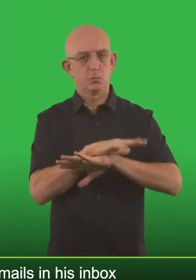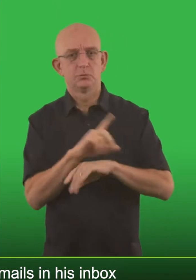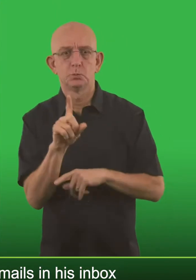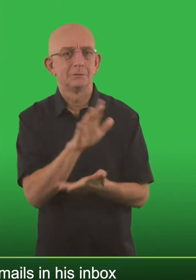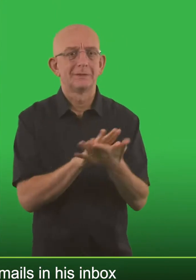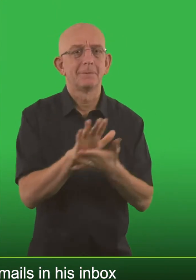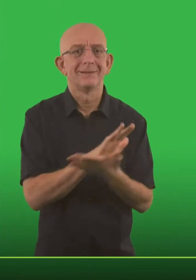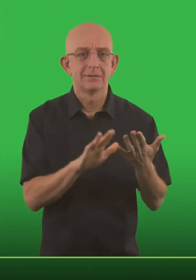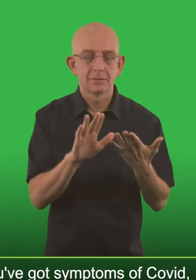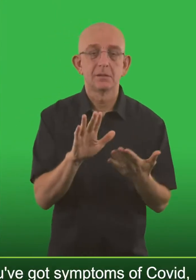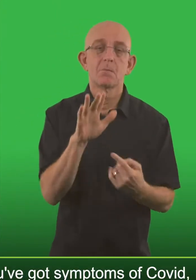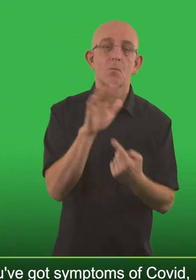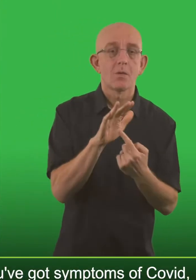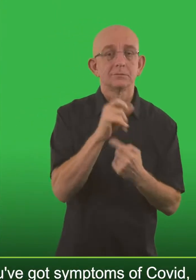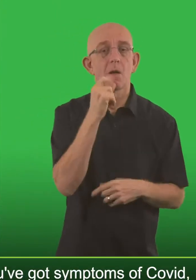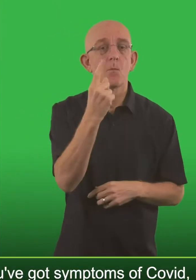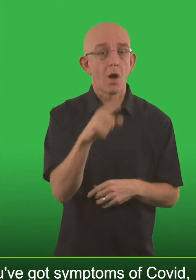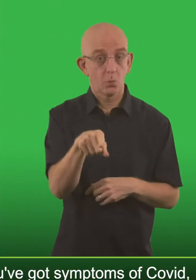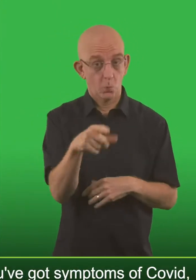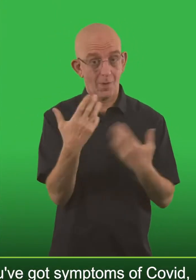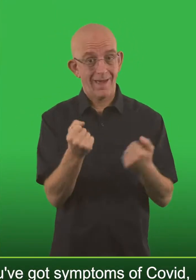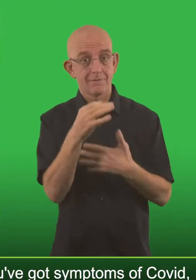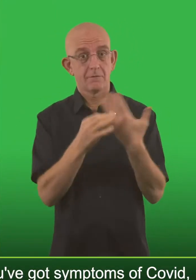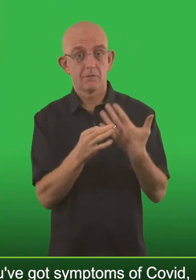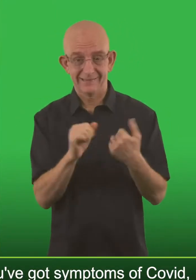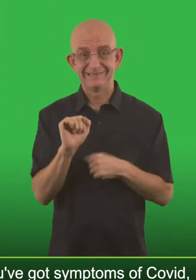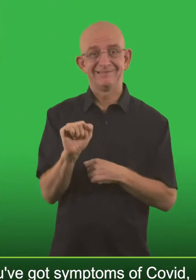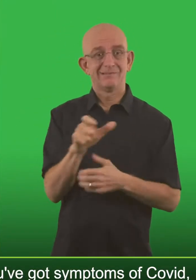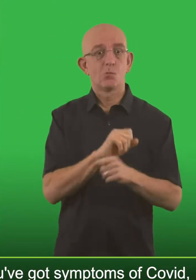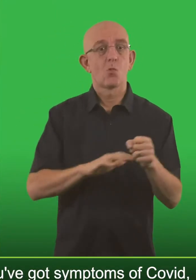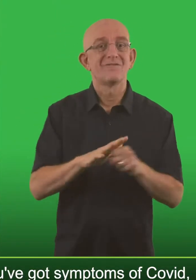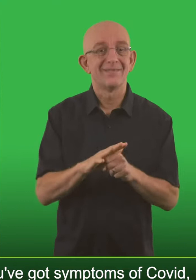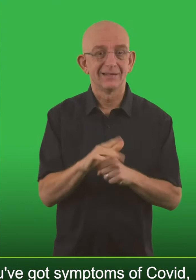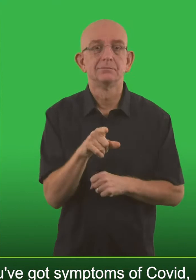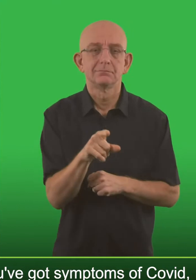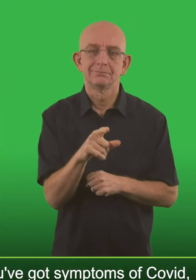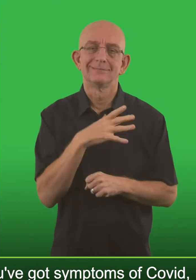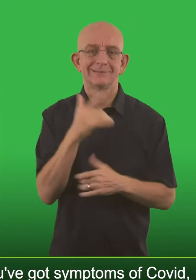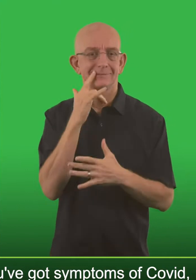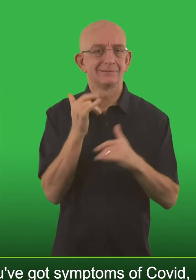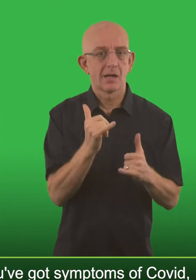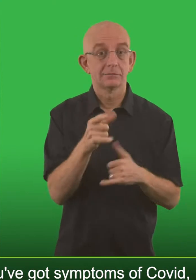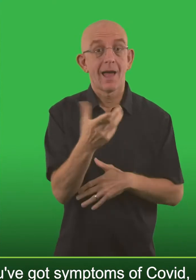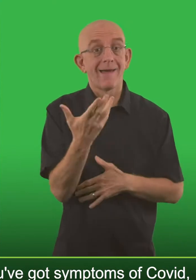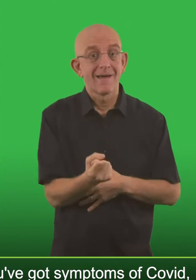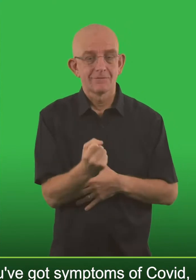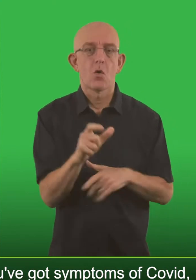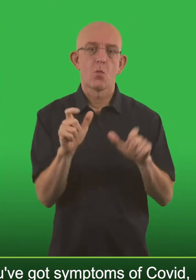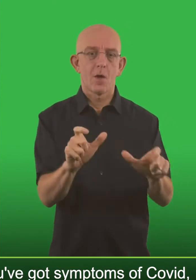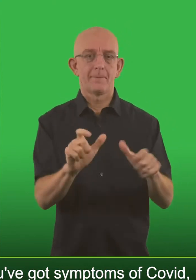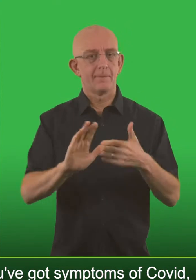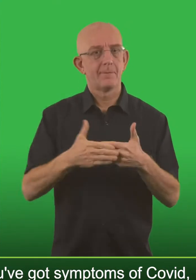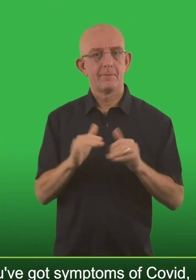about what that means. I think the most important thing remains that if you've got symptoms of COVID, get a test, and if you're positive, stay